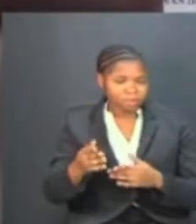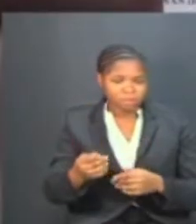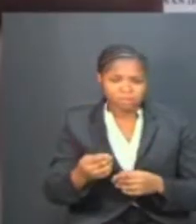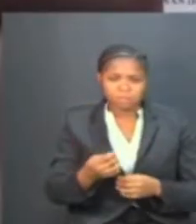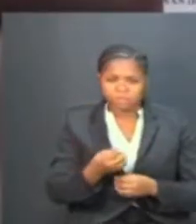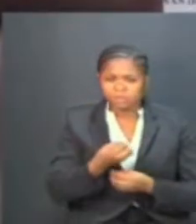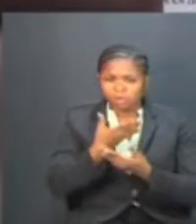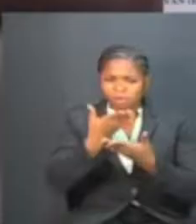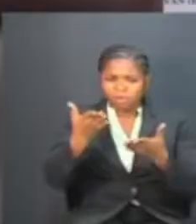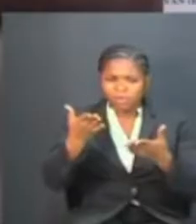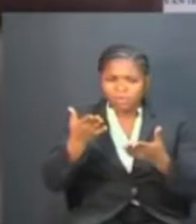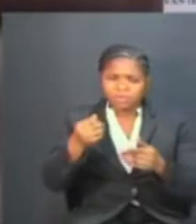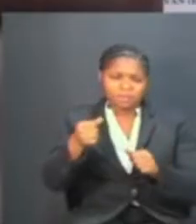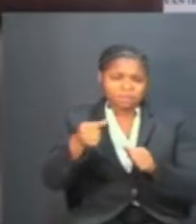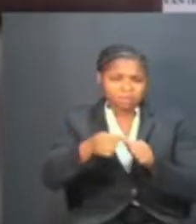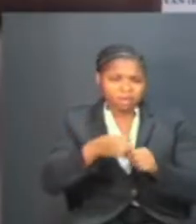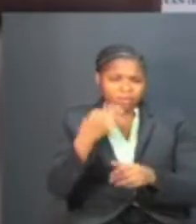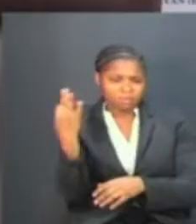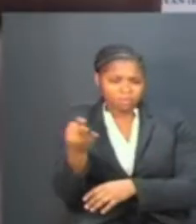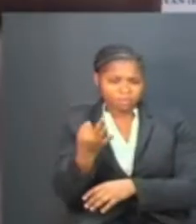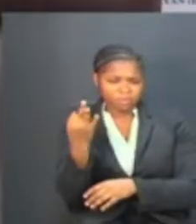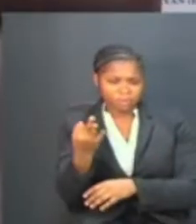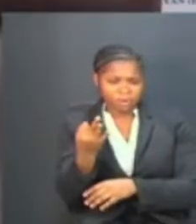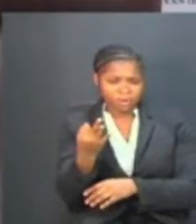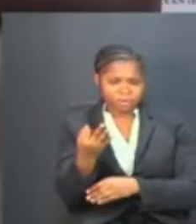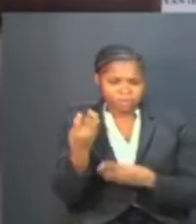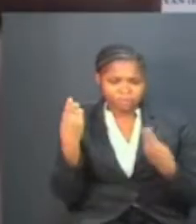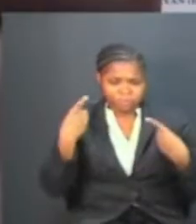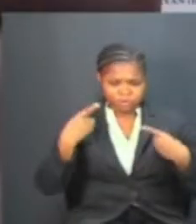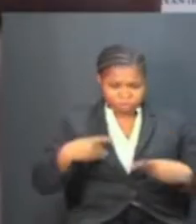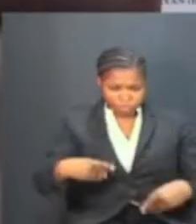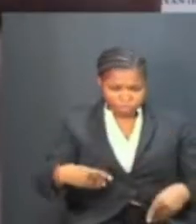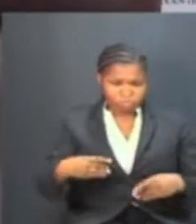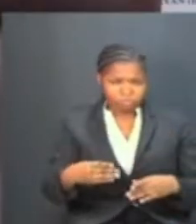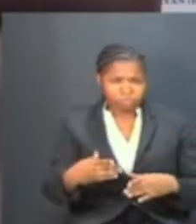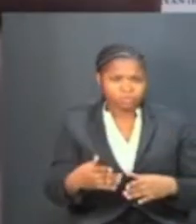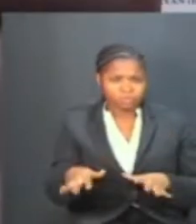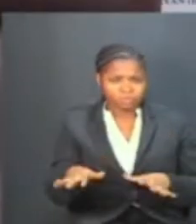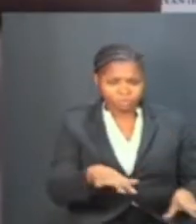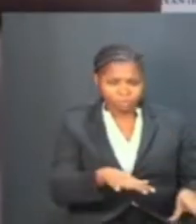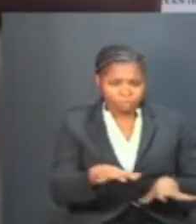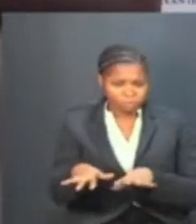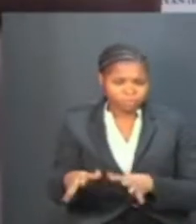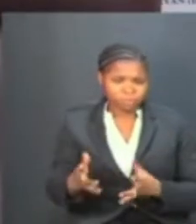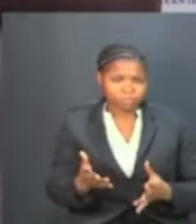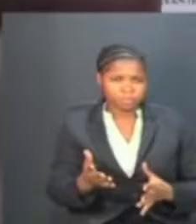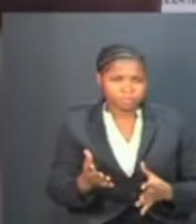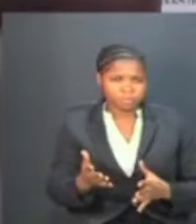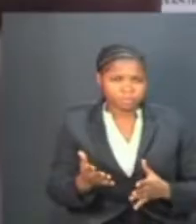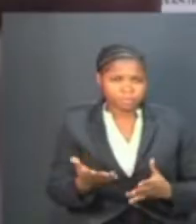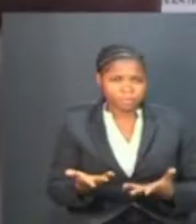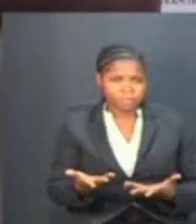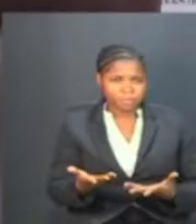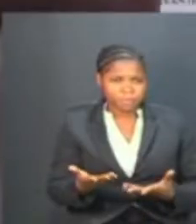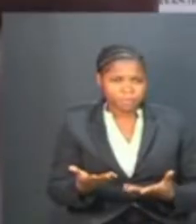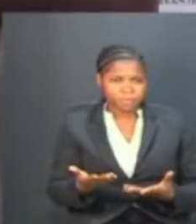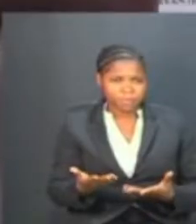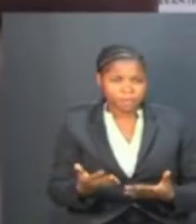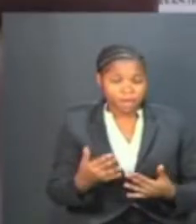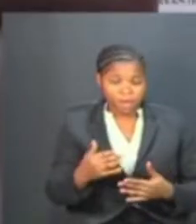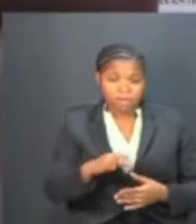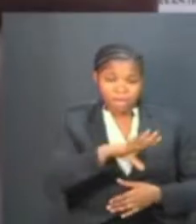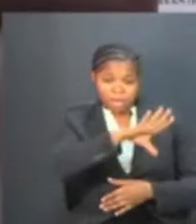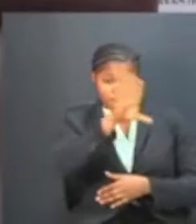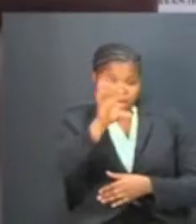us to wear fugu as a form of identity. Mr. Speaker, the fugu or African